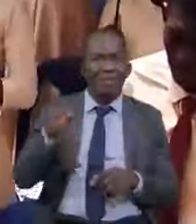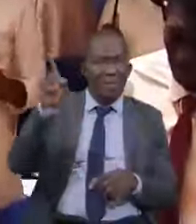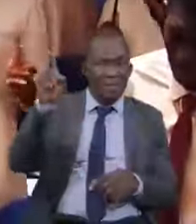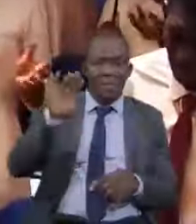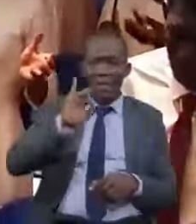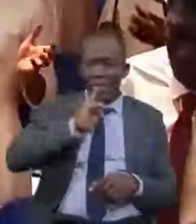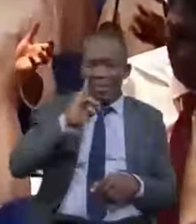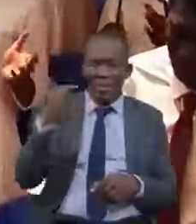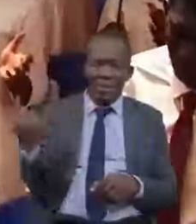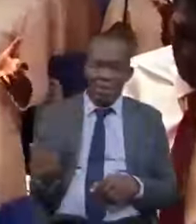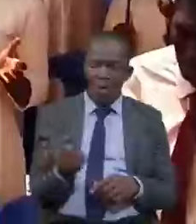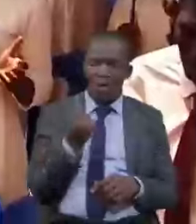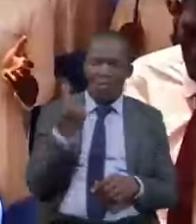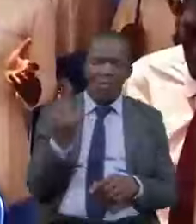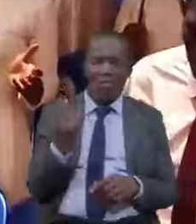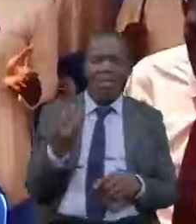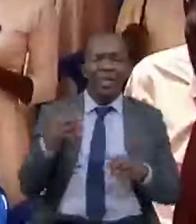Savior.